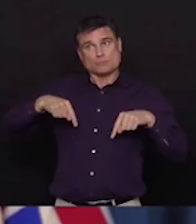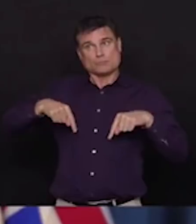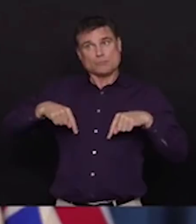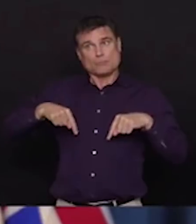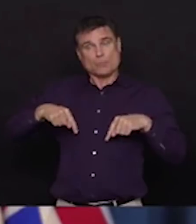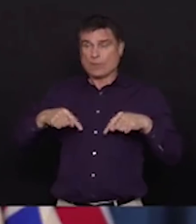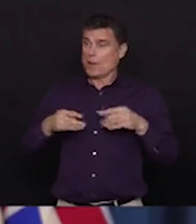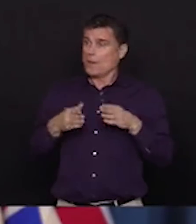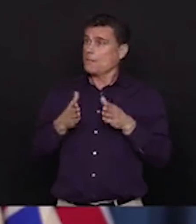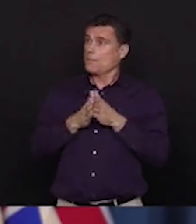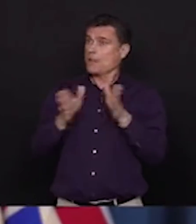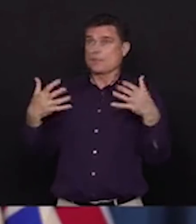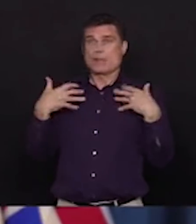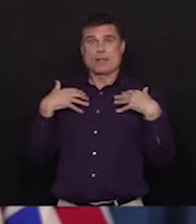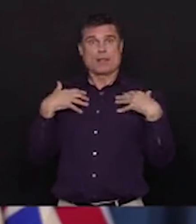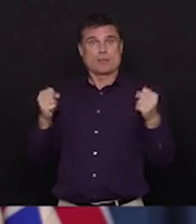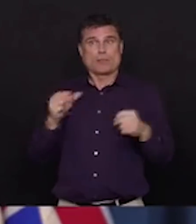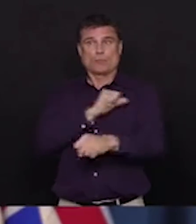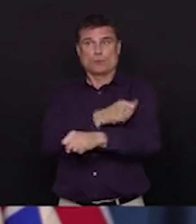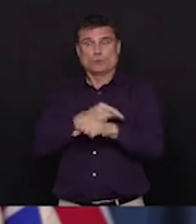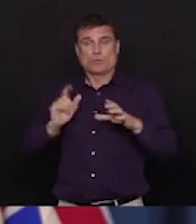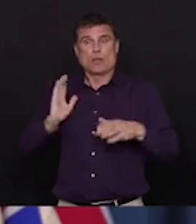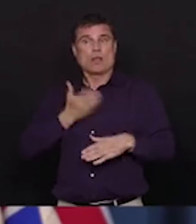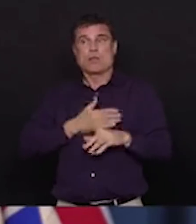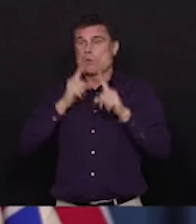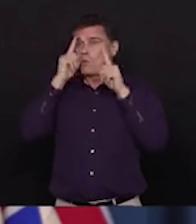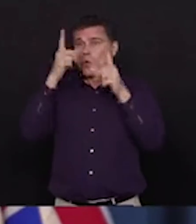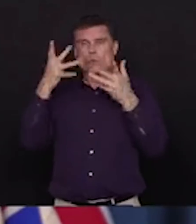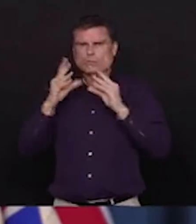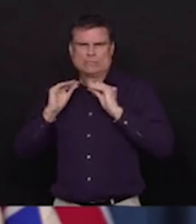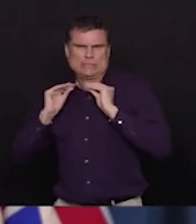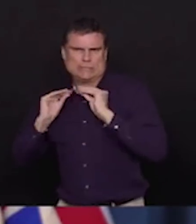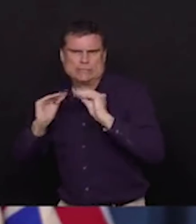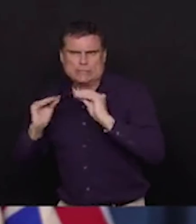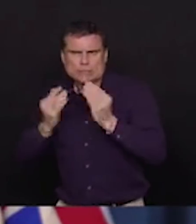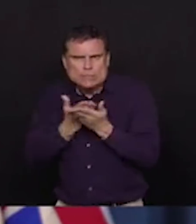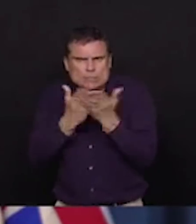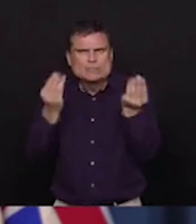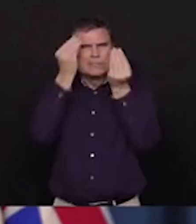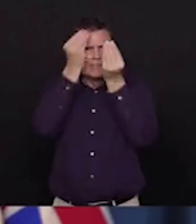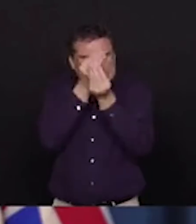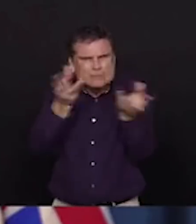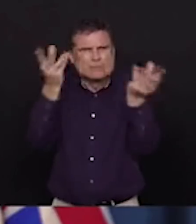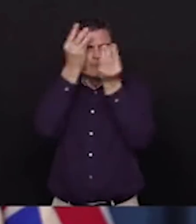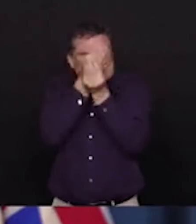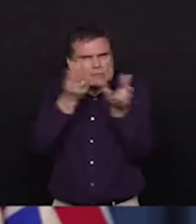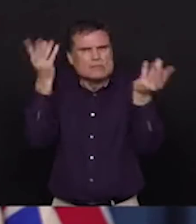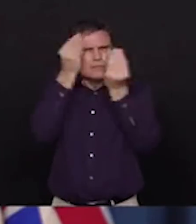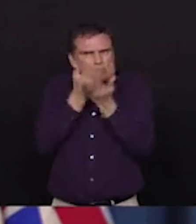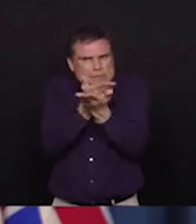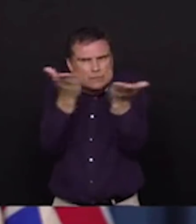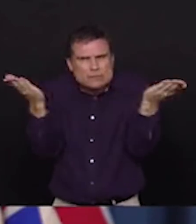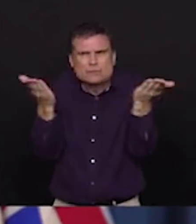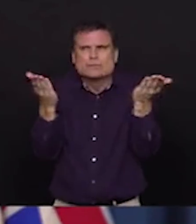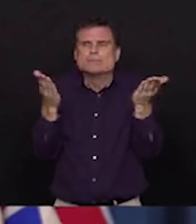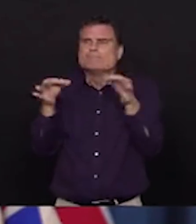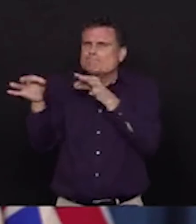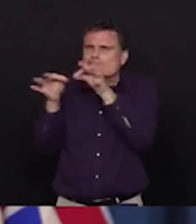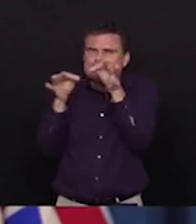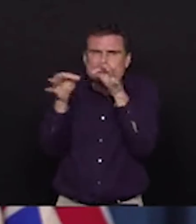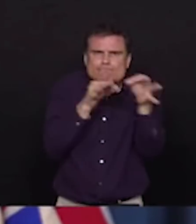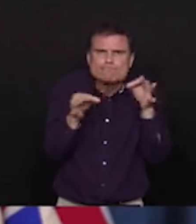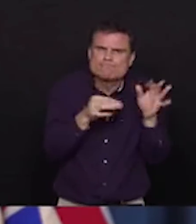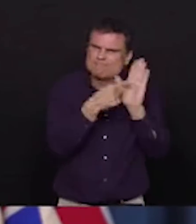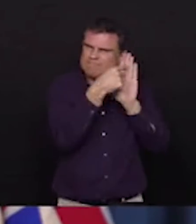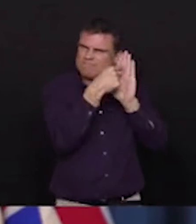thing. And most of the cases that we have been involved in that have been investigated either from public health or from bylaw officers,